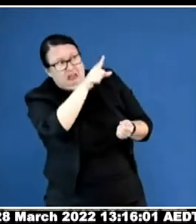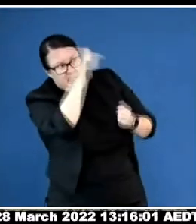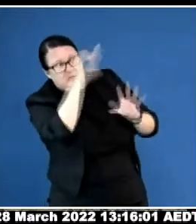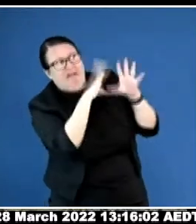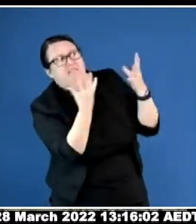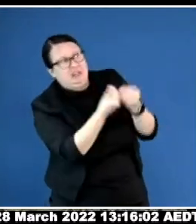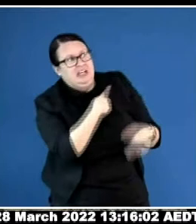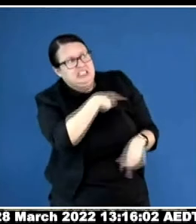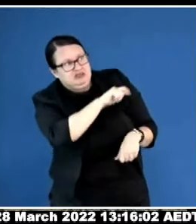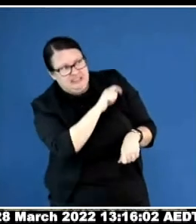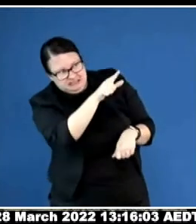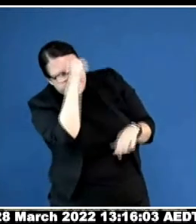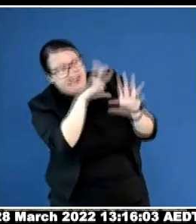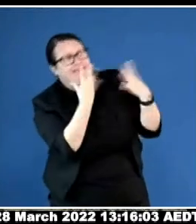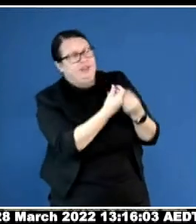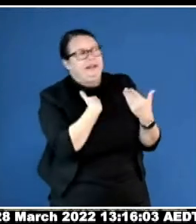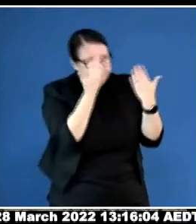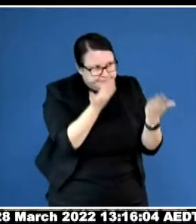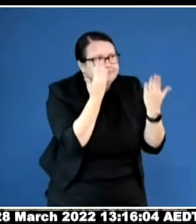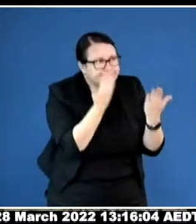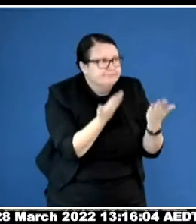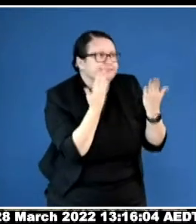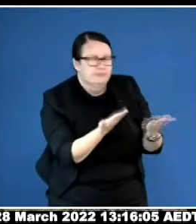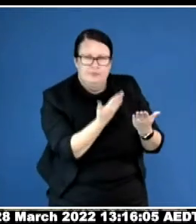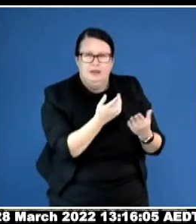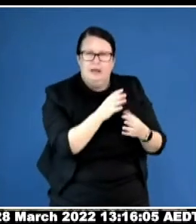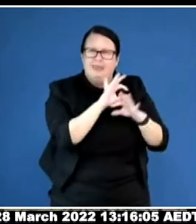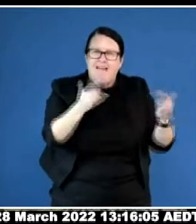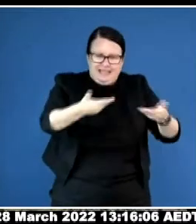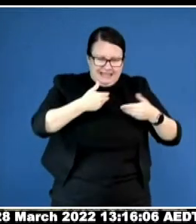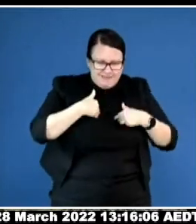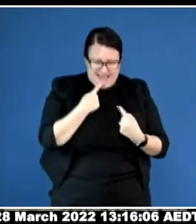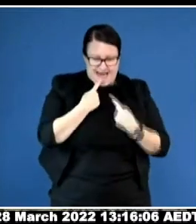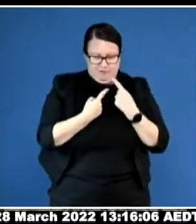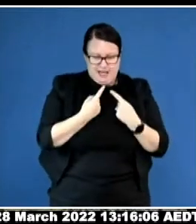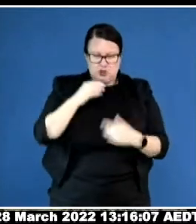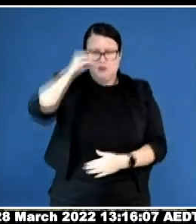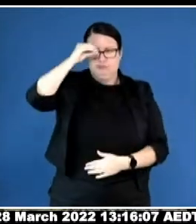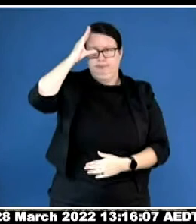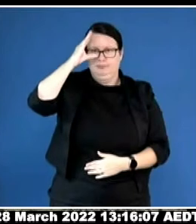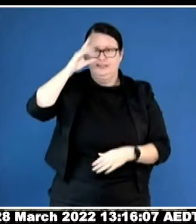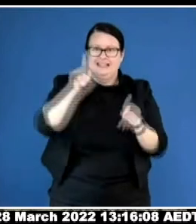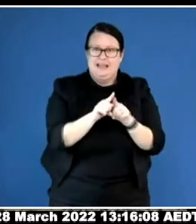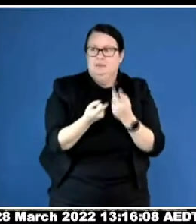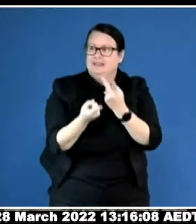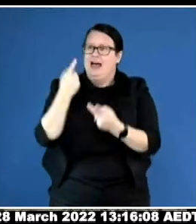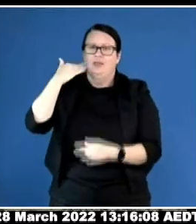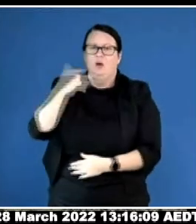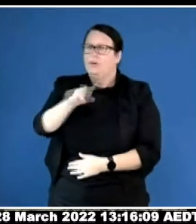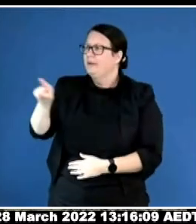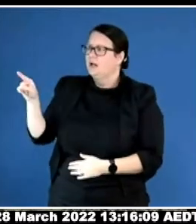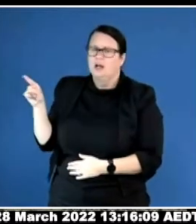those people. And we haven't been empowered to be empowered women like able-bodied women. So